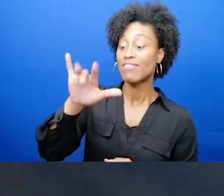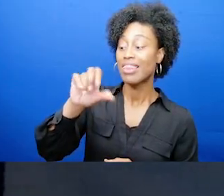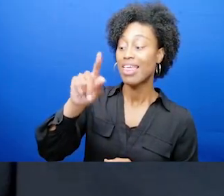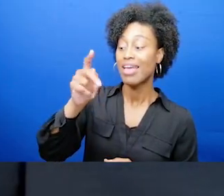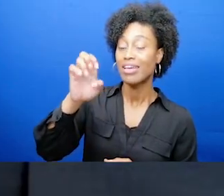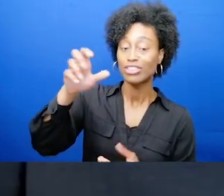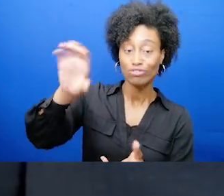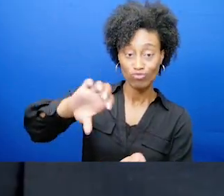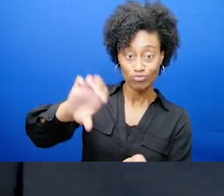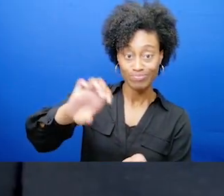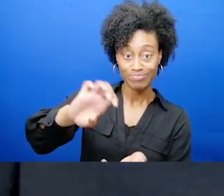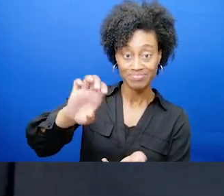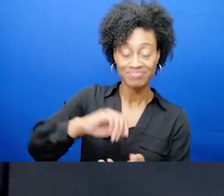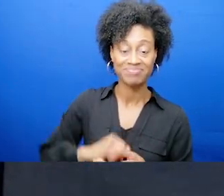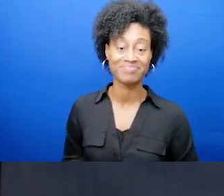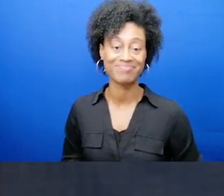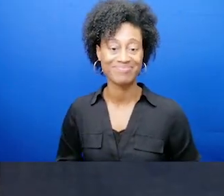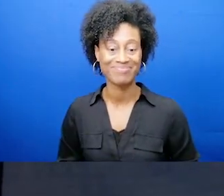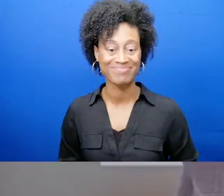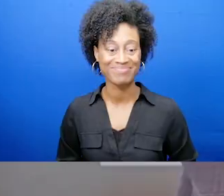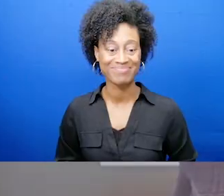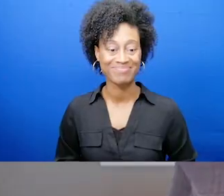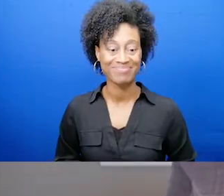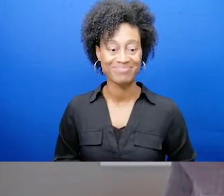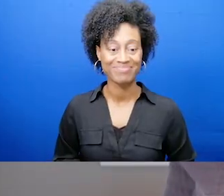nori flakes,